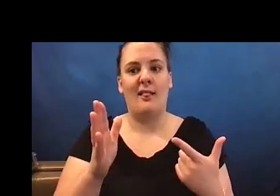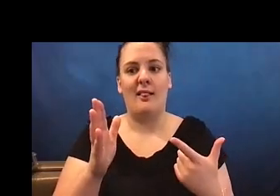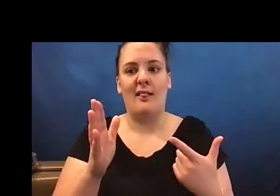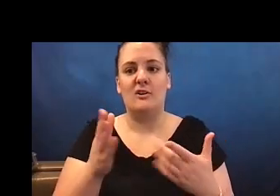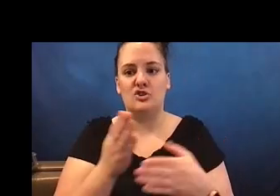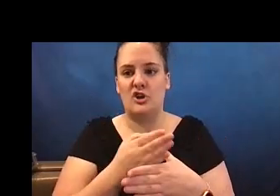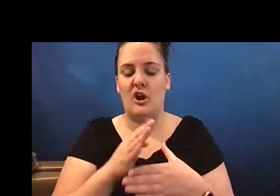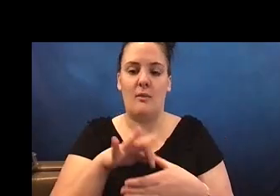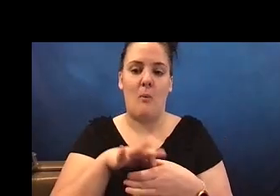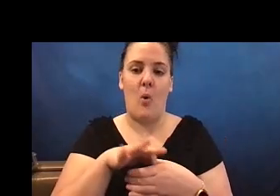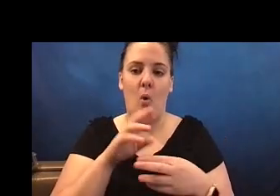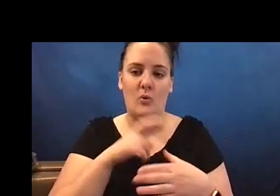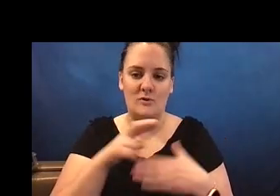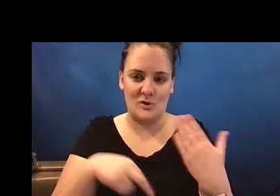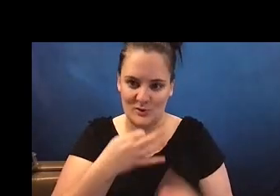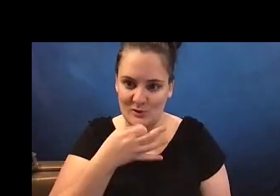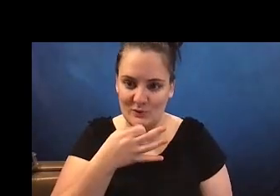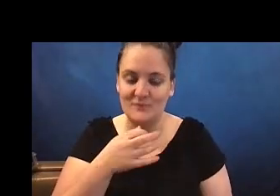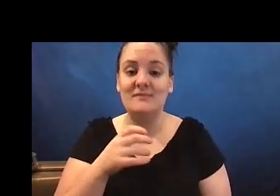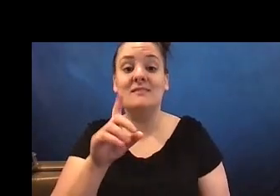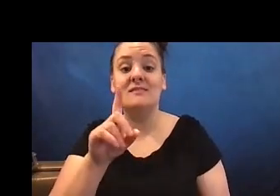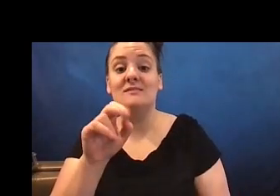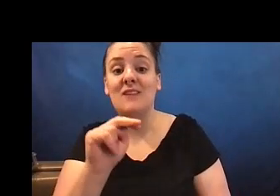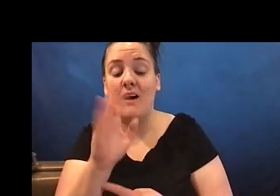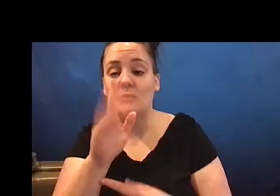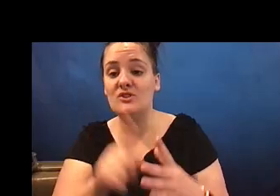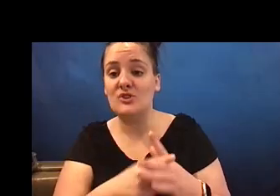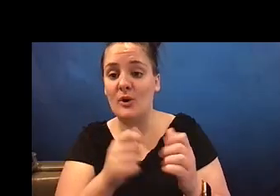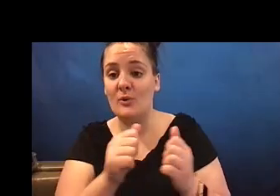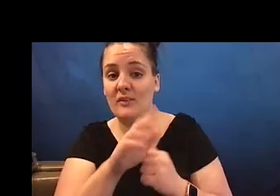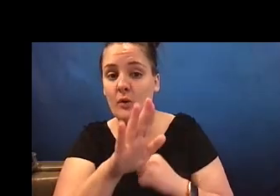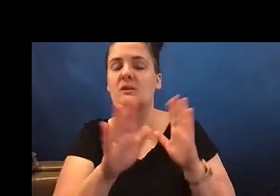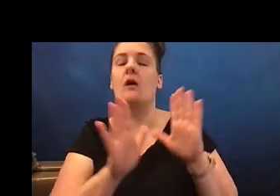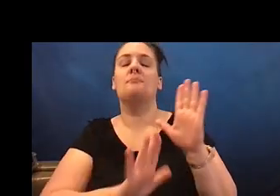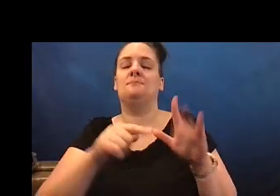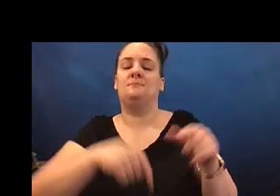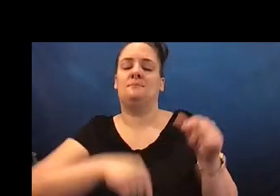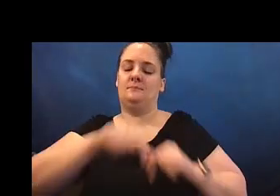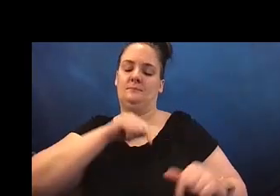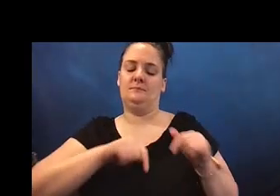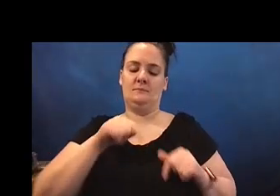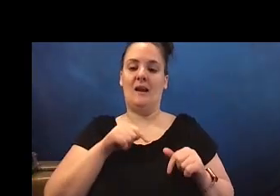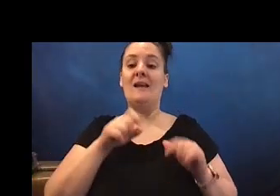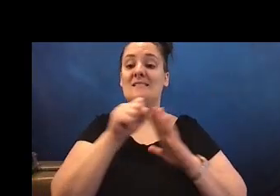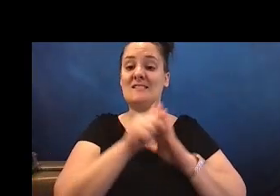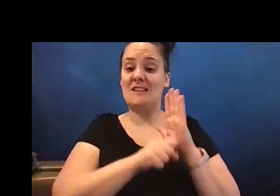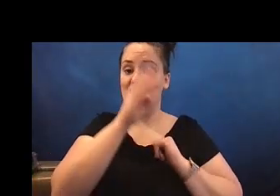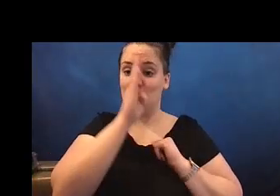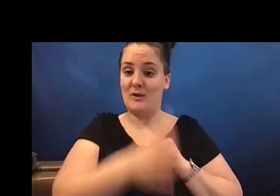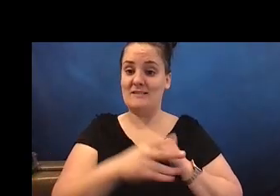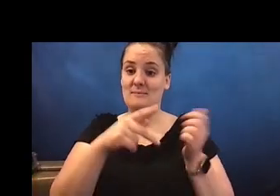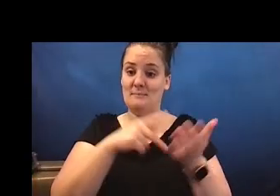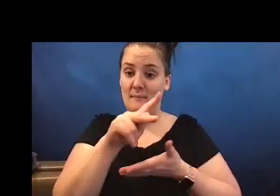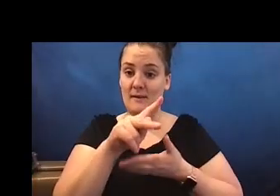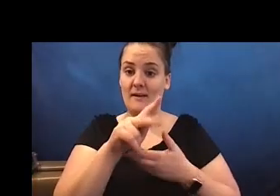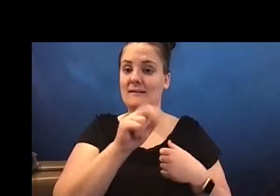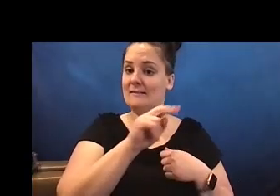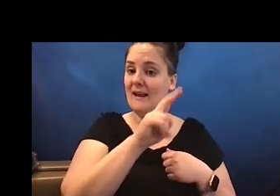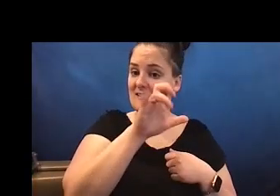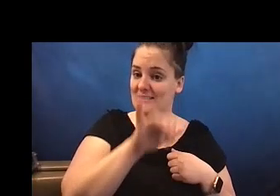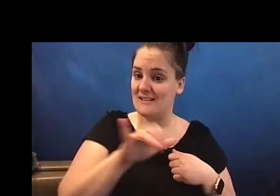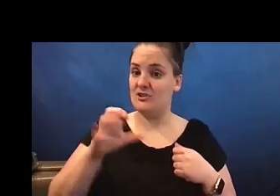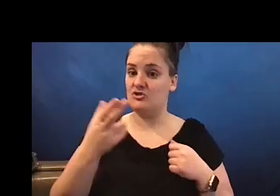here. So Don, I'll start with you, and then I'm sorry, I want to go back to state-directed payments. So I said Nancy or Shannon or Austin.